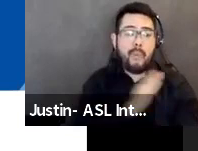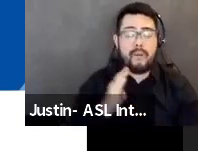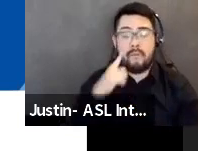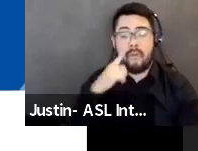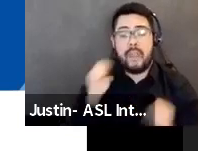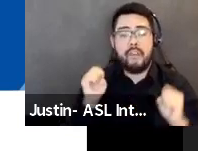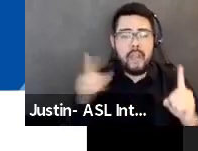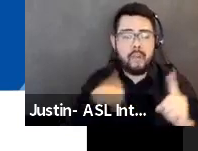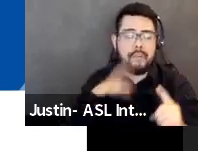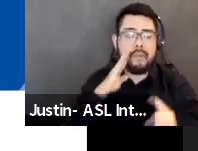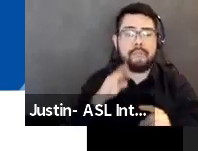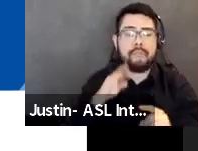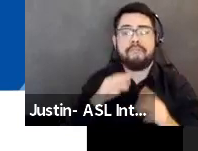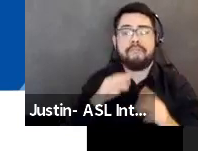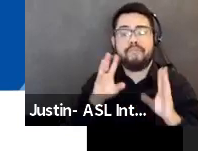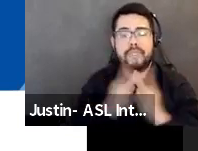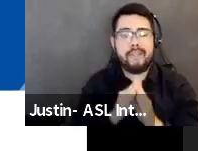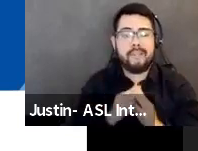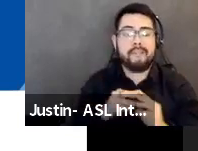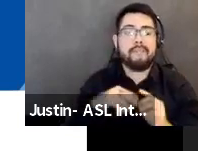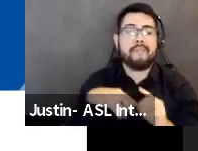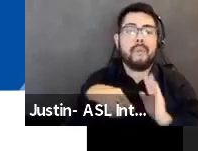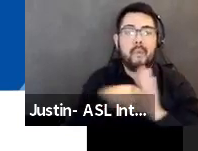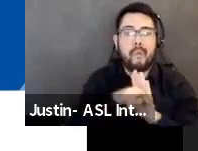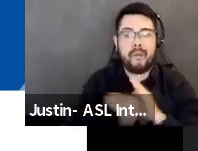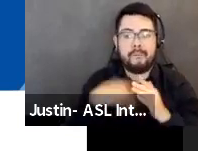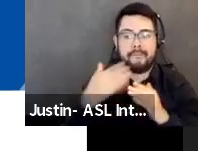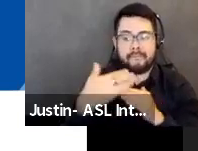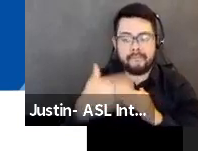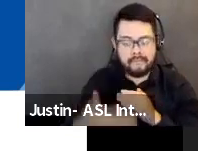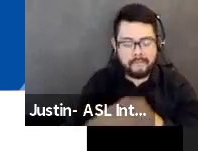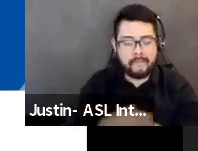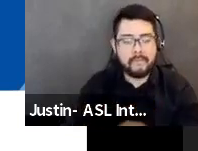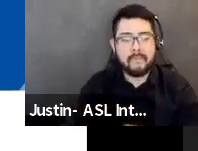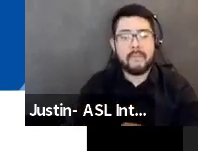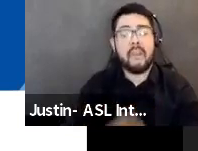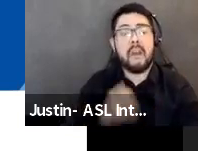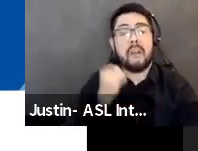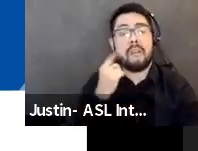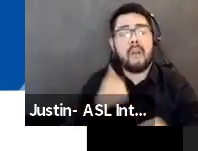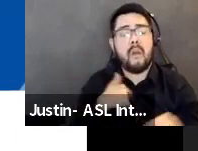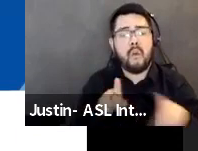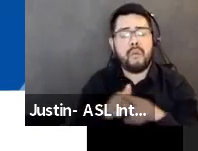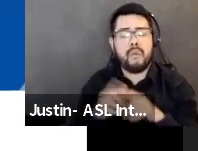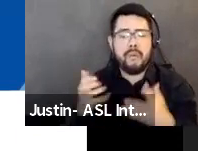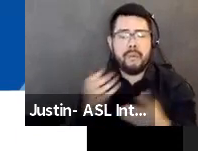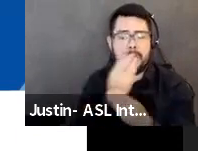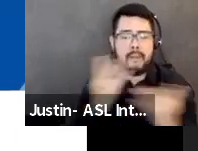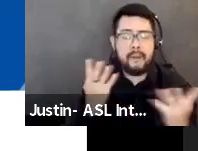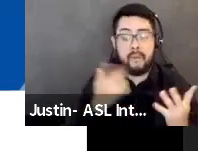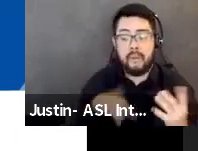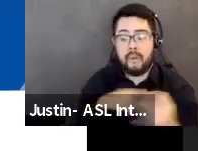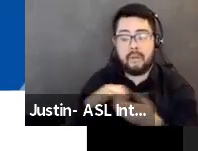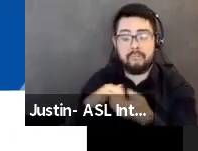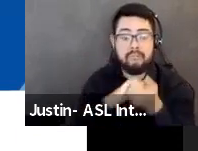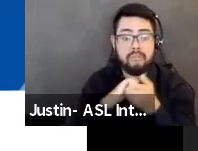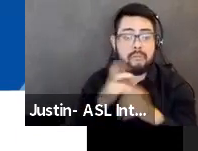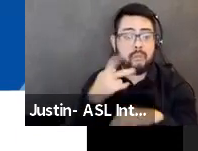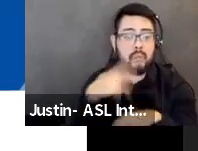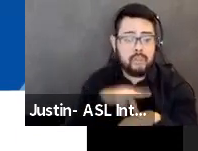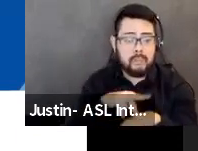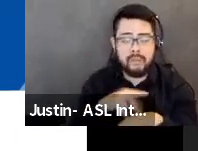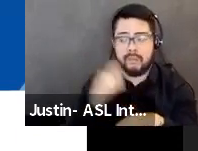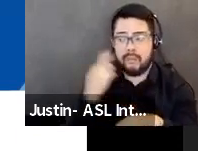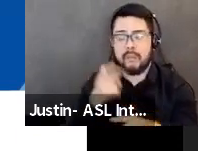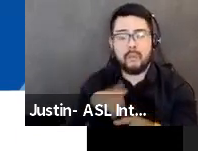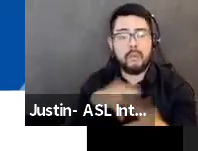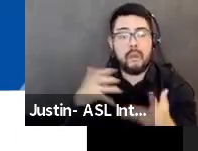this information i will say that before we leave this page that in addition to this we are working with principals to make sure that principals